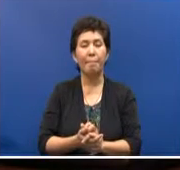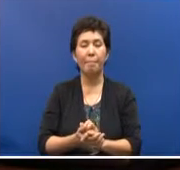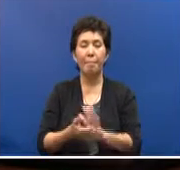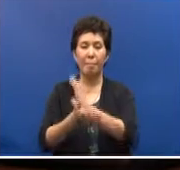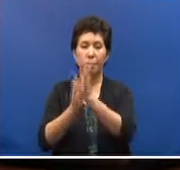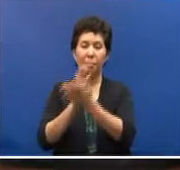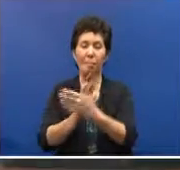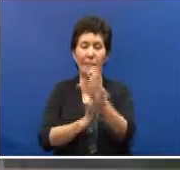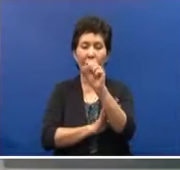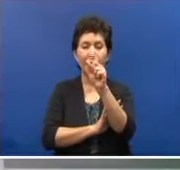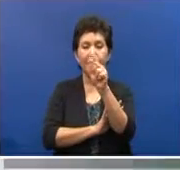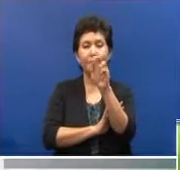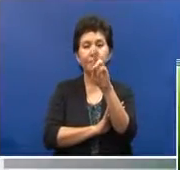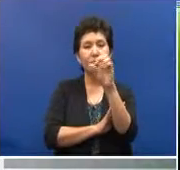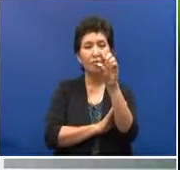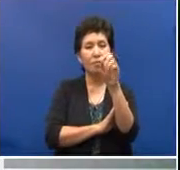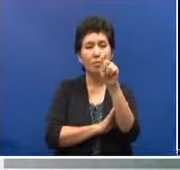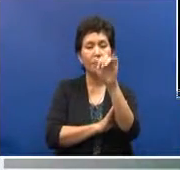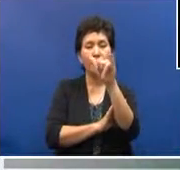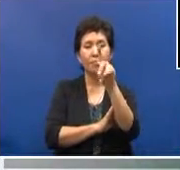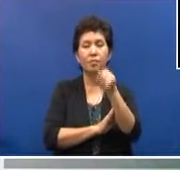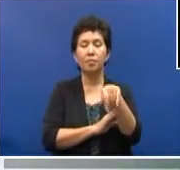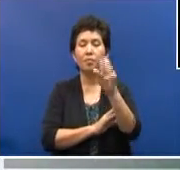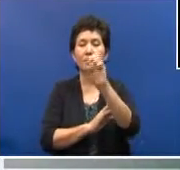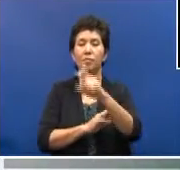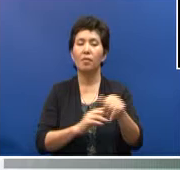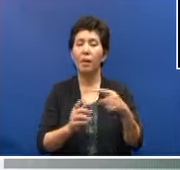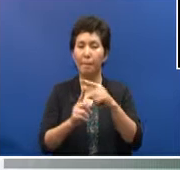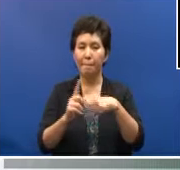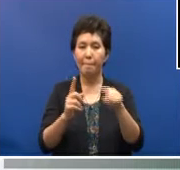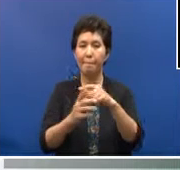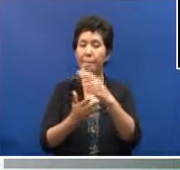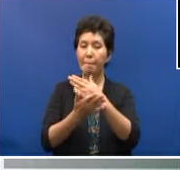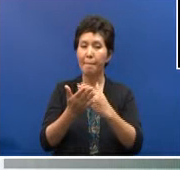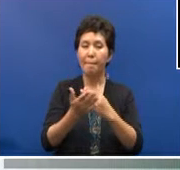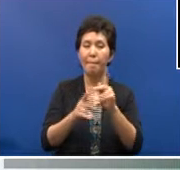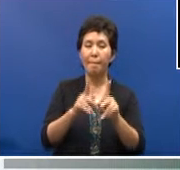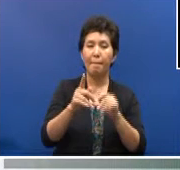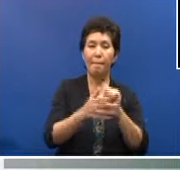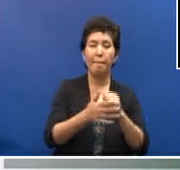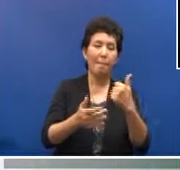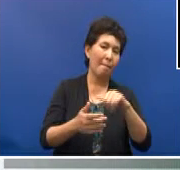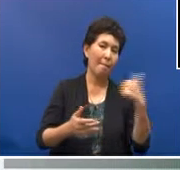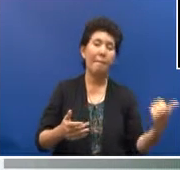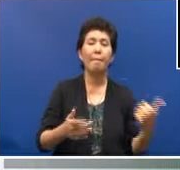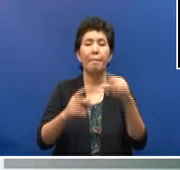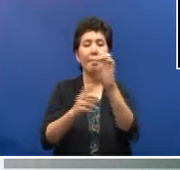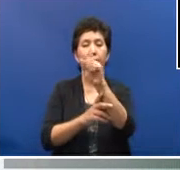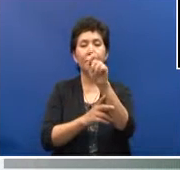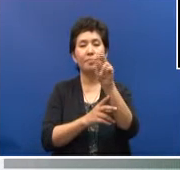so stereotype usually take effect whenever someone meets people from other ethnic group for the first